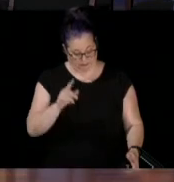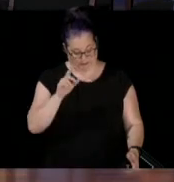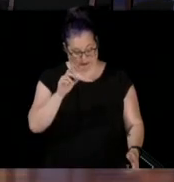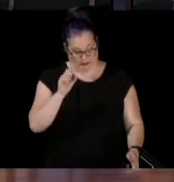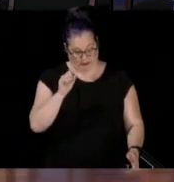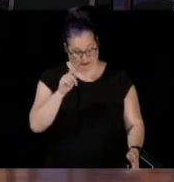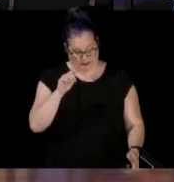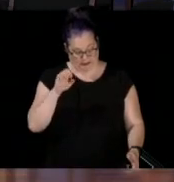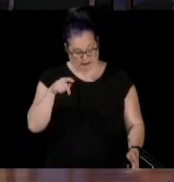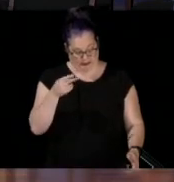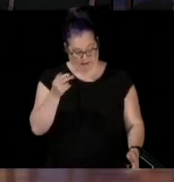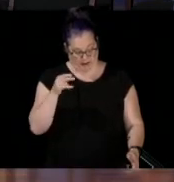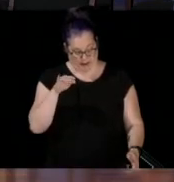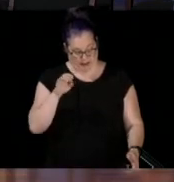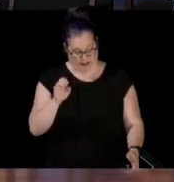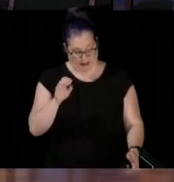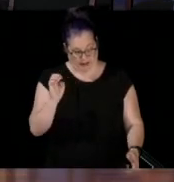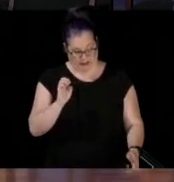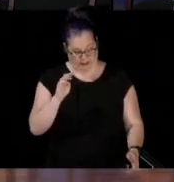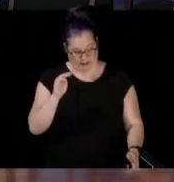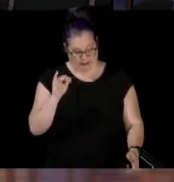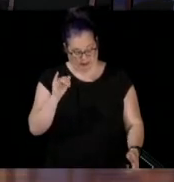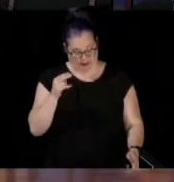Stephanie Elizabeth Mahalik.